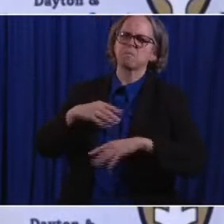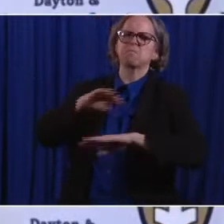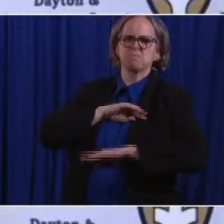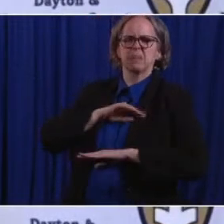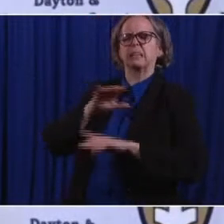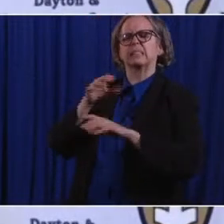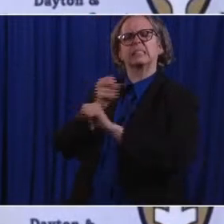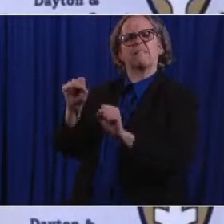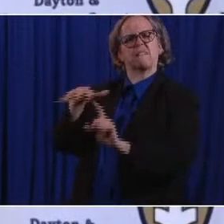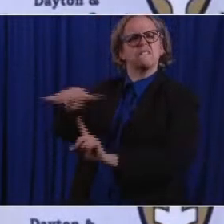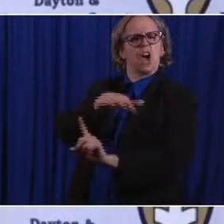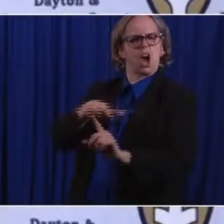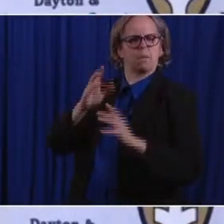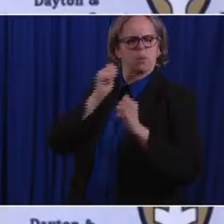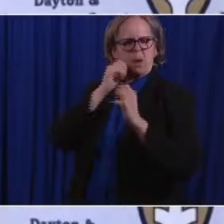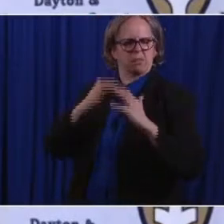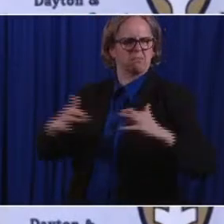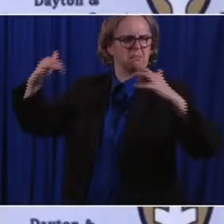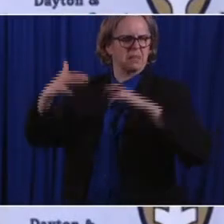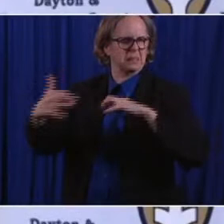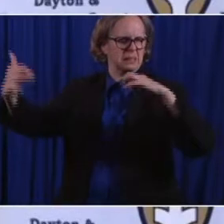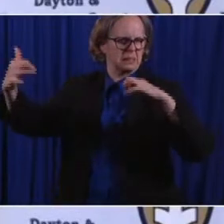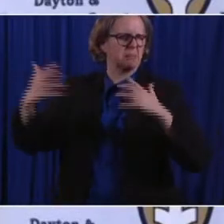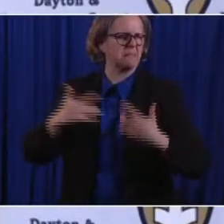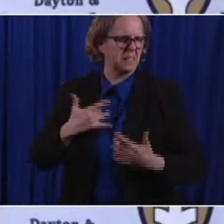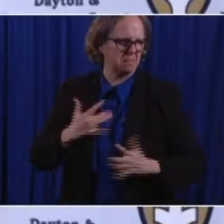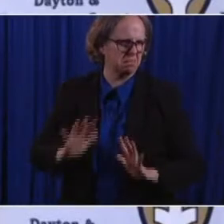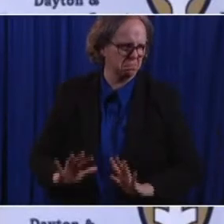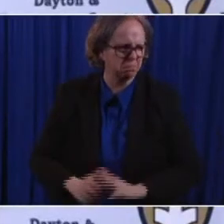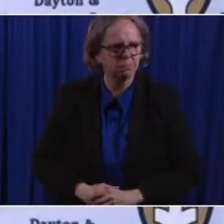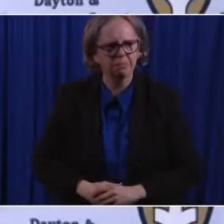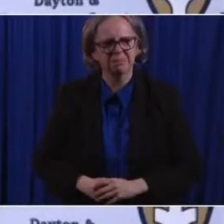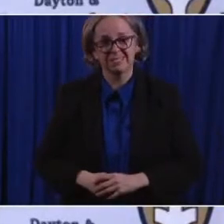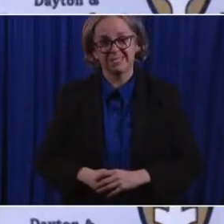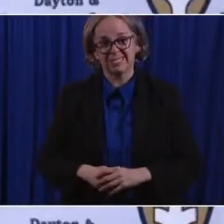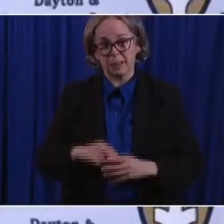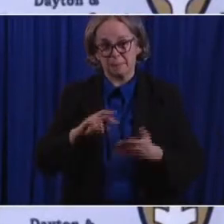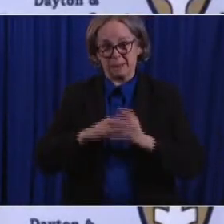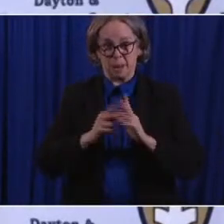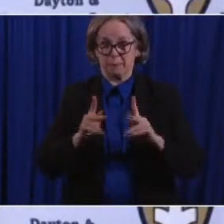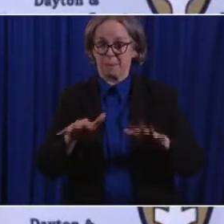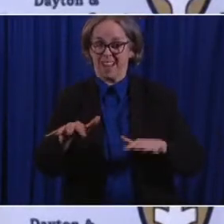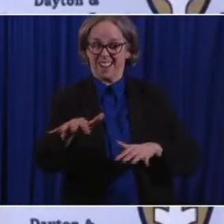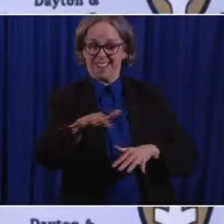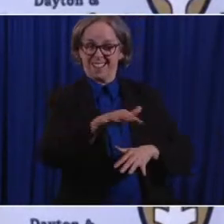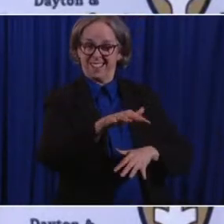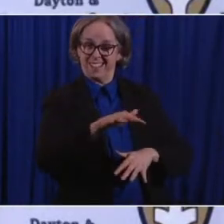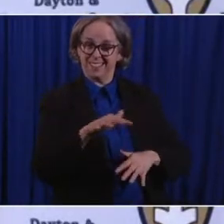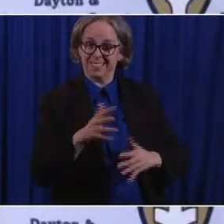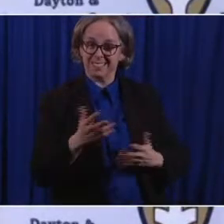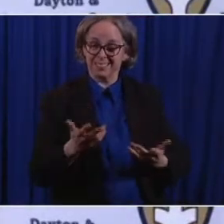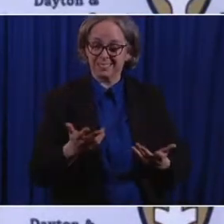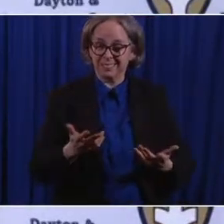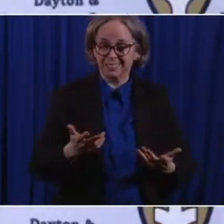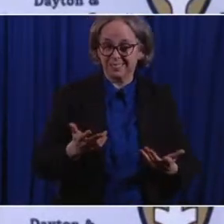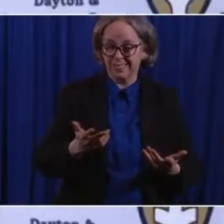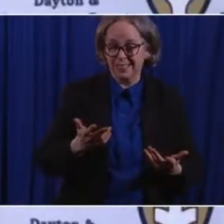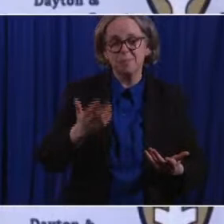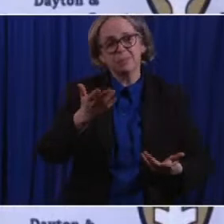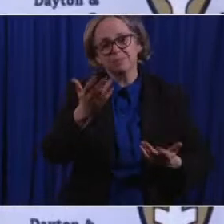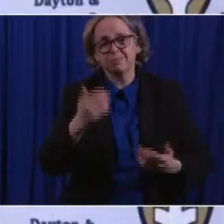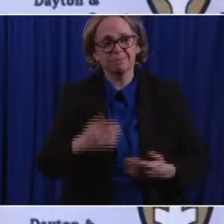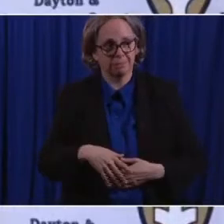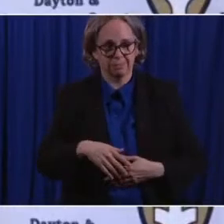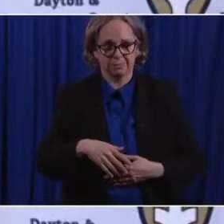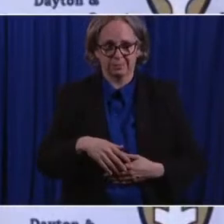environment. So it doesn't mean that people have to stop doing anything they're doing. I just think when you see something like that,